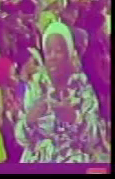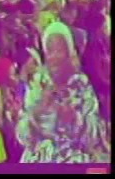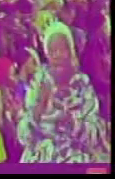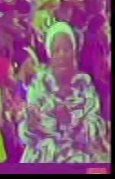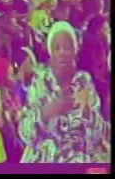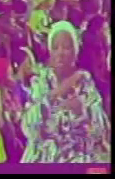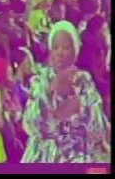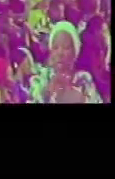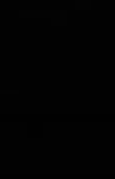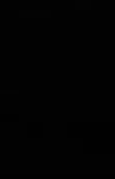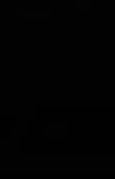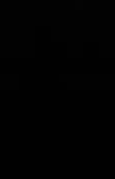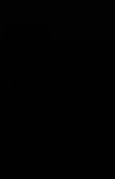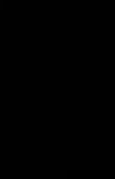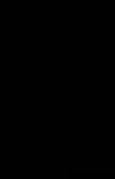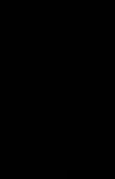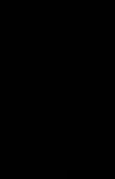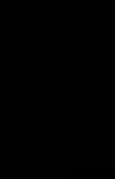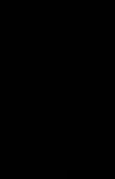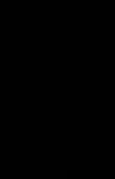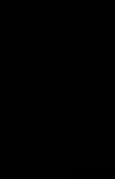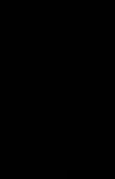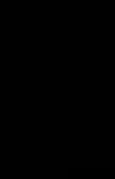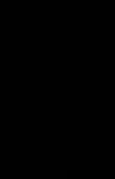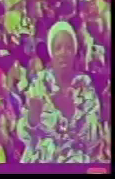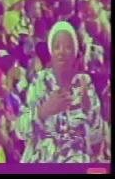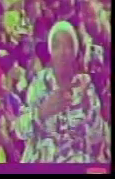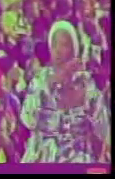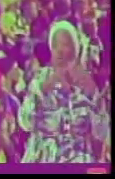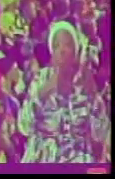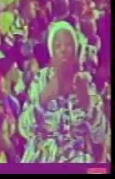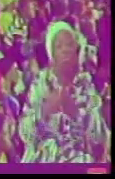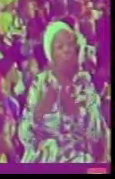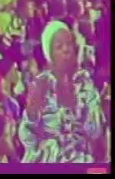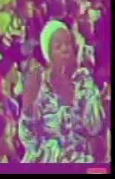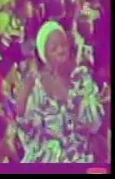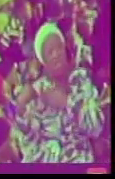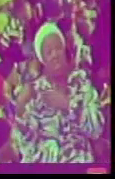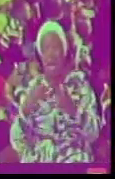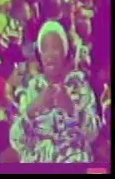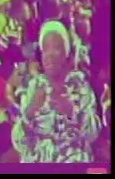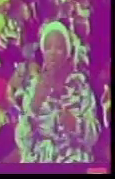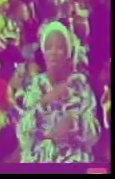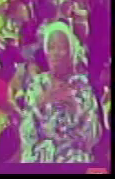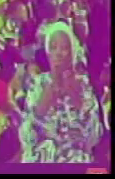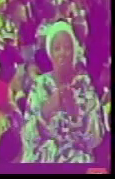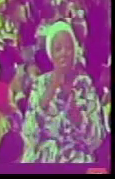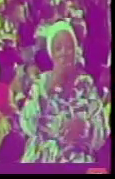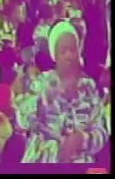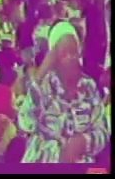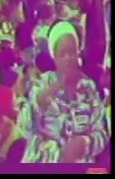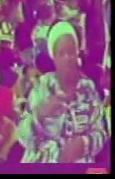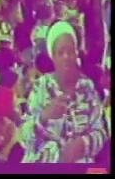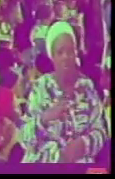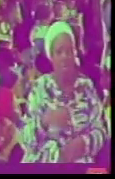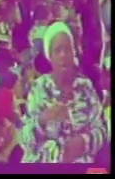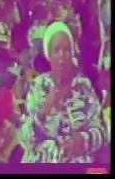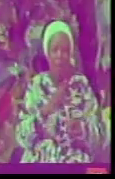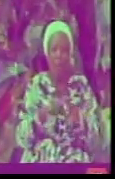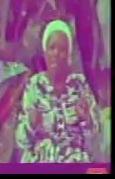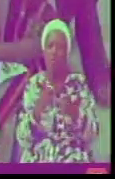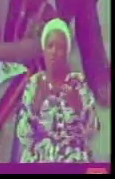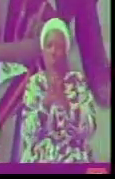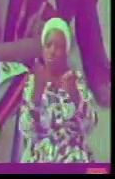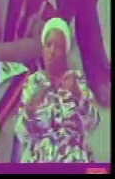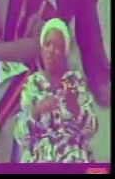borne all that suffering, borne all that degradation, all the evil for